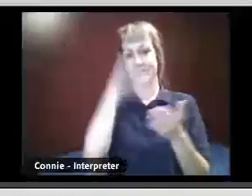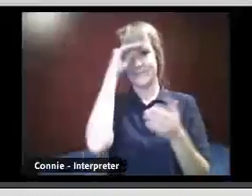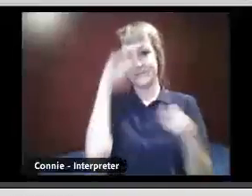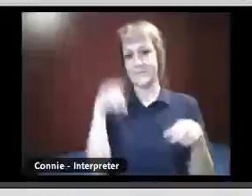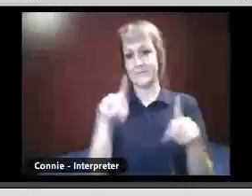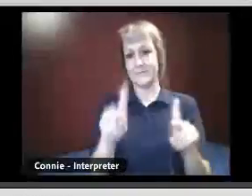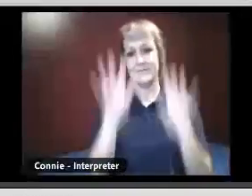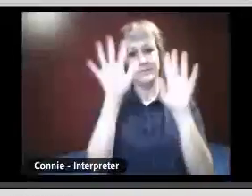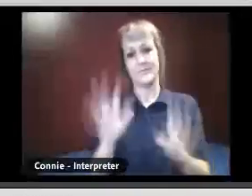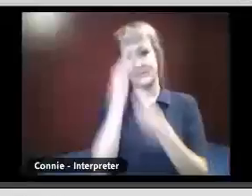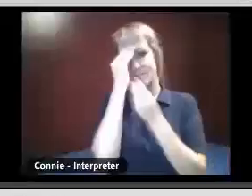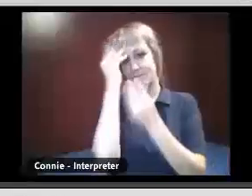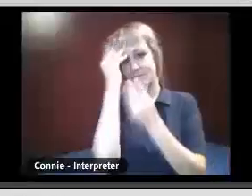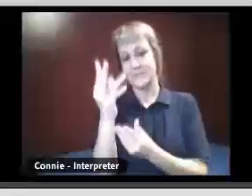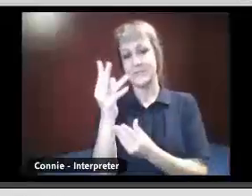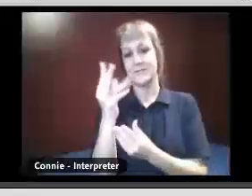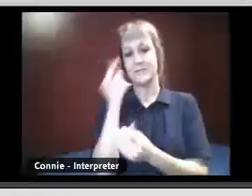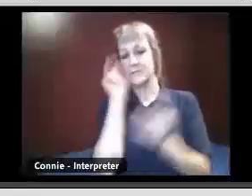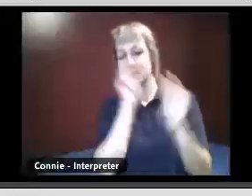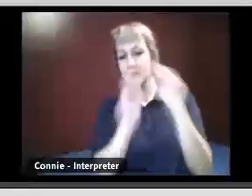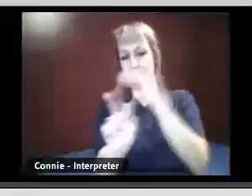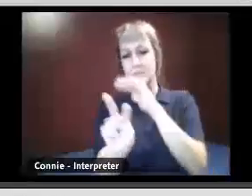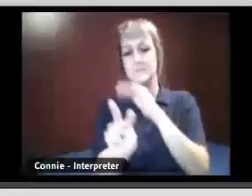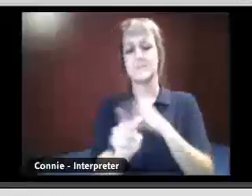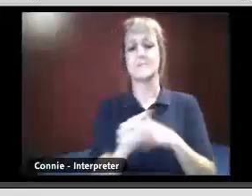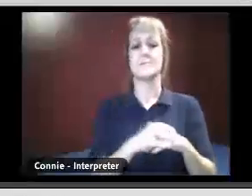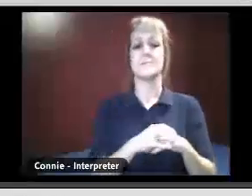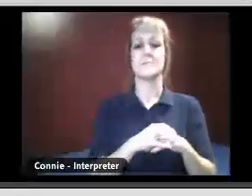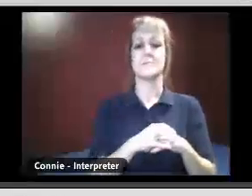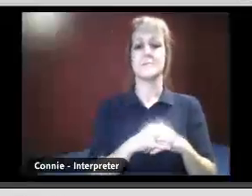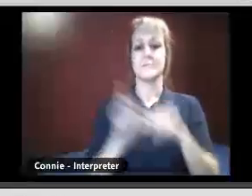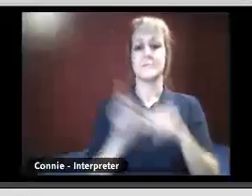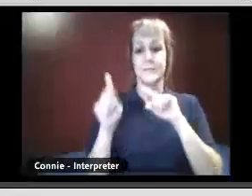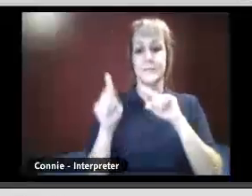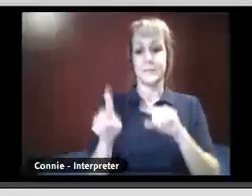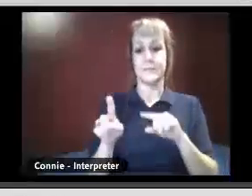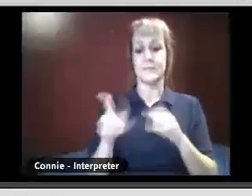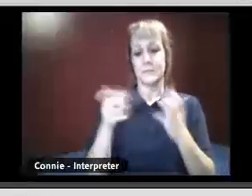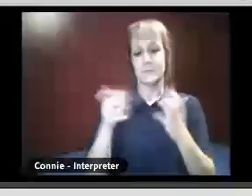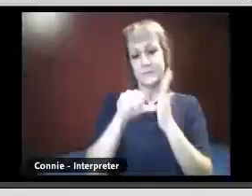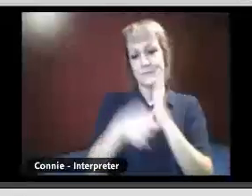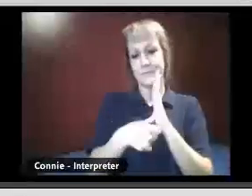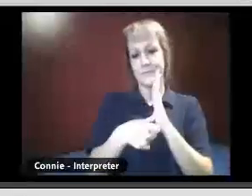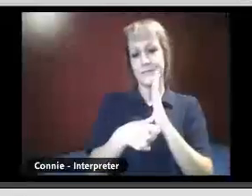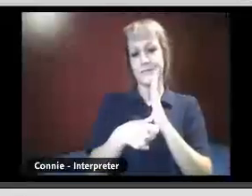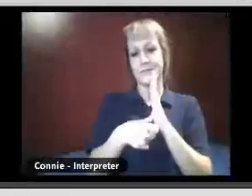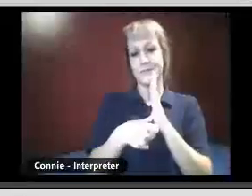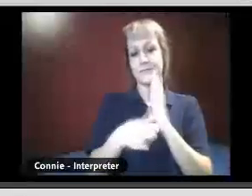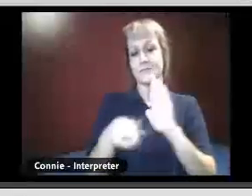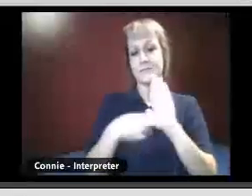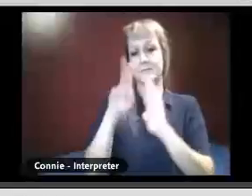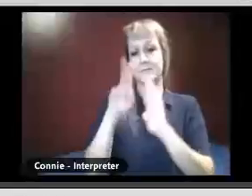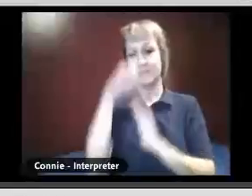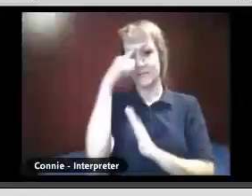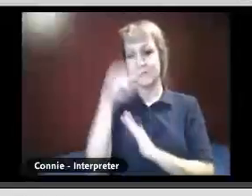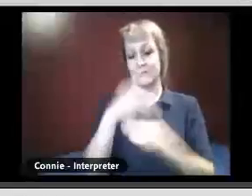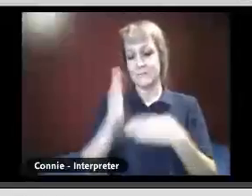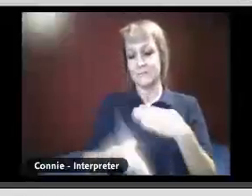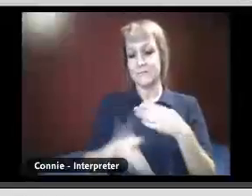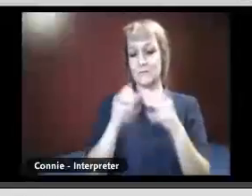information and a sneak peek of what is coming up. Attendees, I'd like to reiterate that to sign up for the wrap-up workshop,